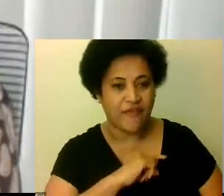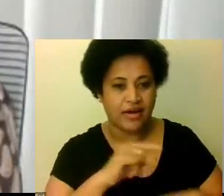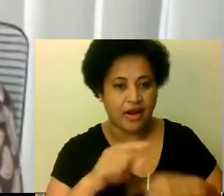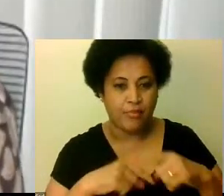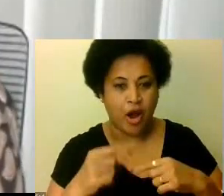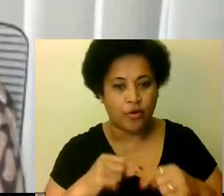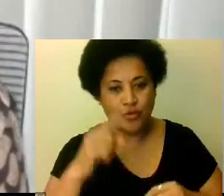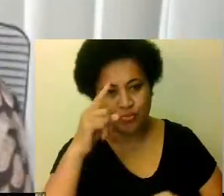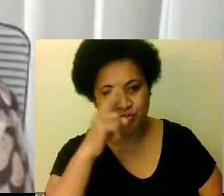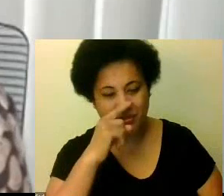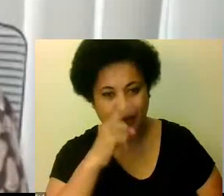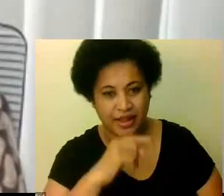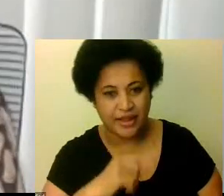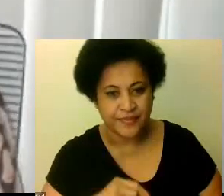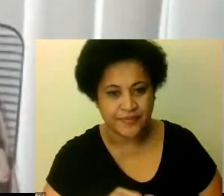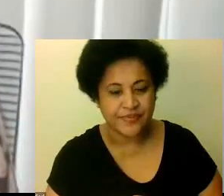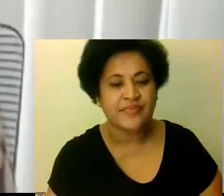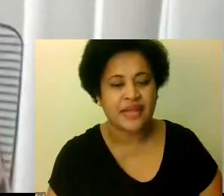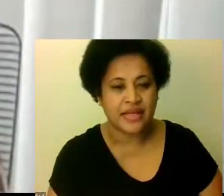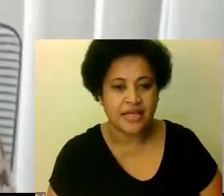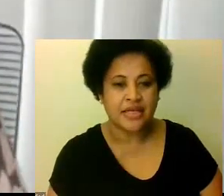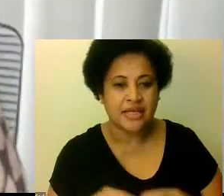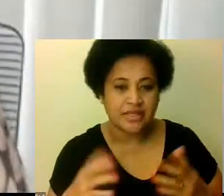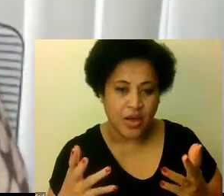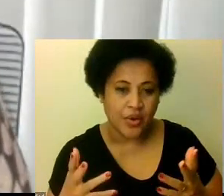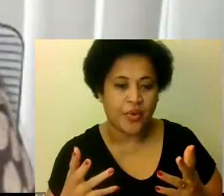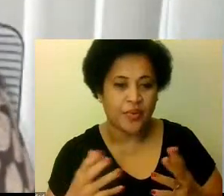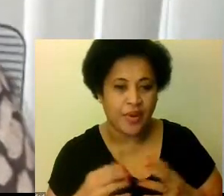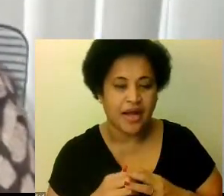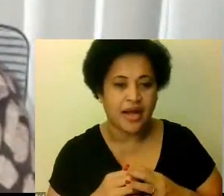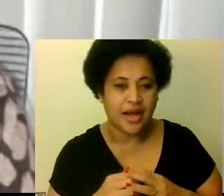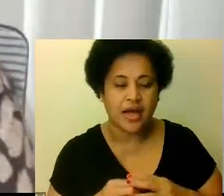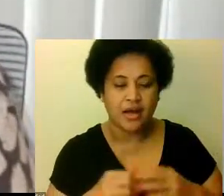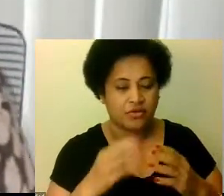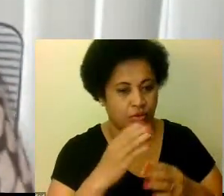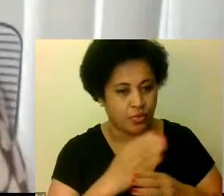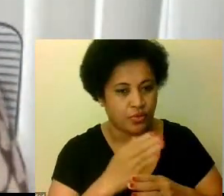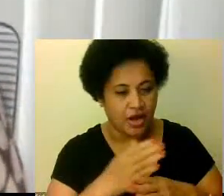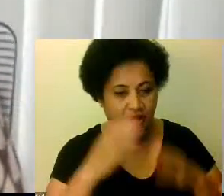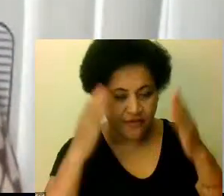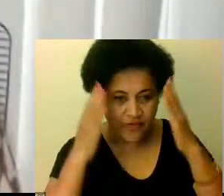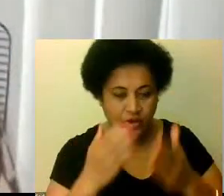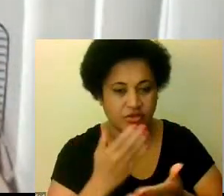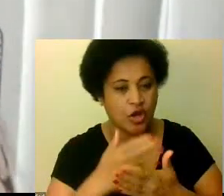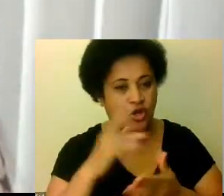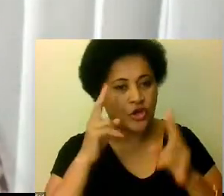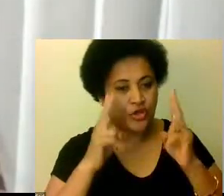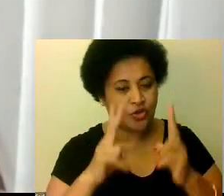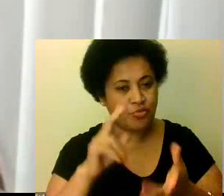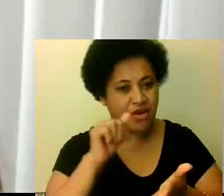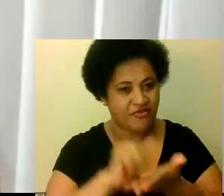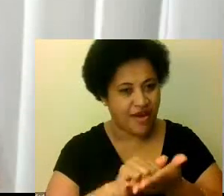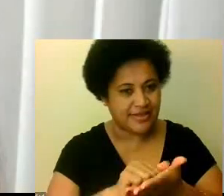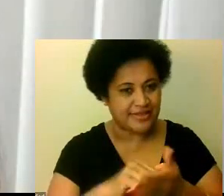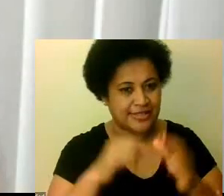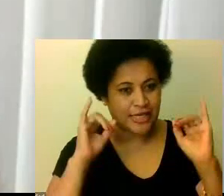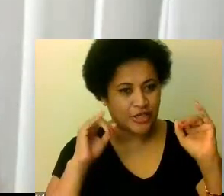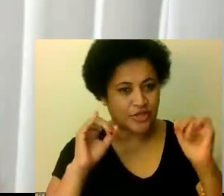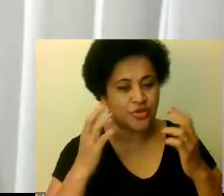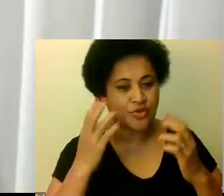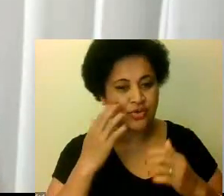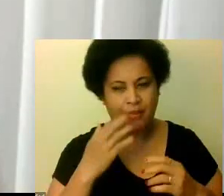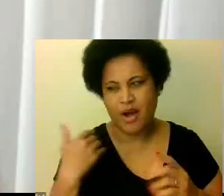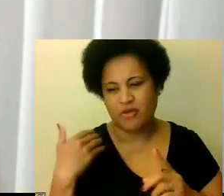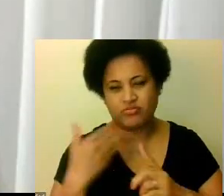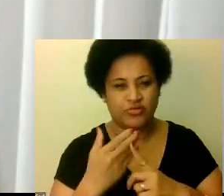on governance and business and human rights issues. In fact, focusing on business and human rights issues for over a decade now. I think I've had